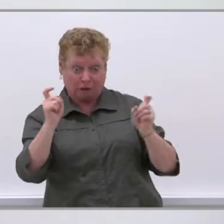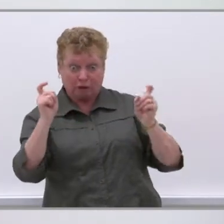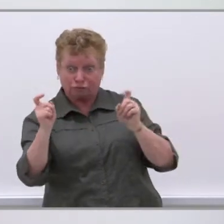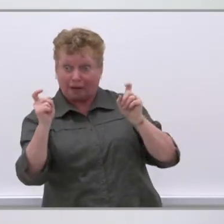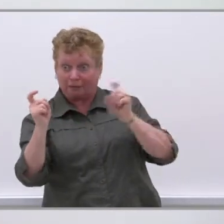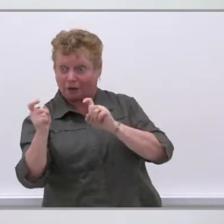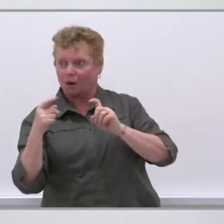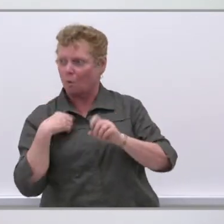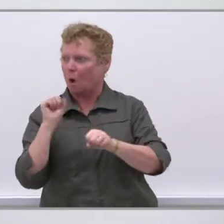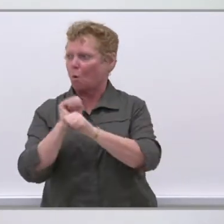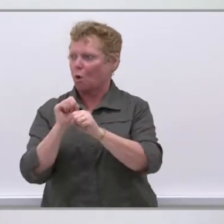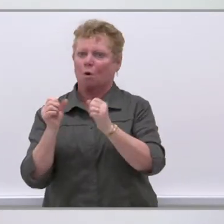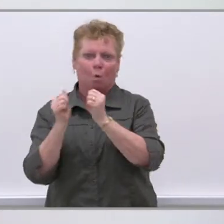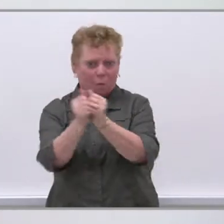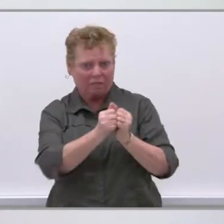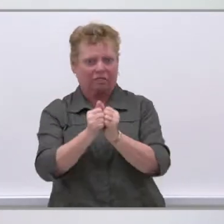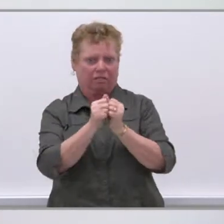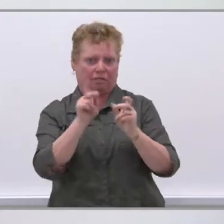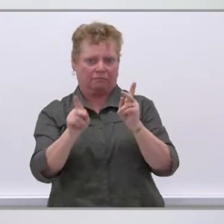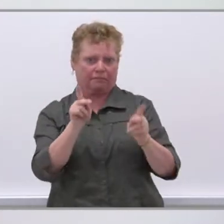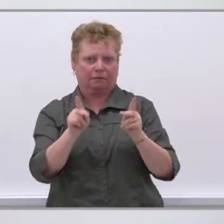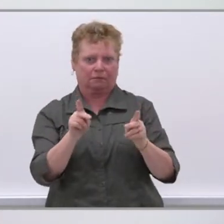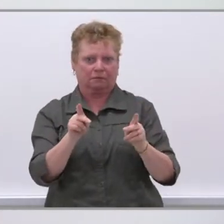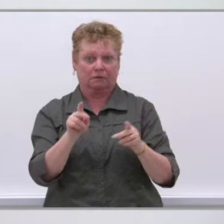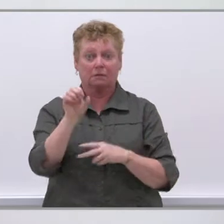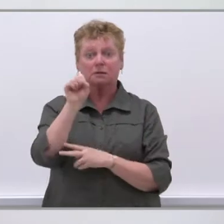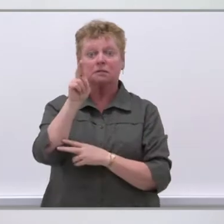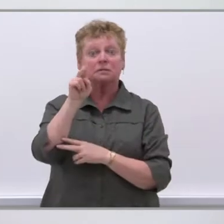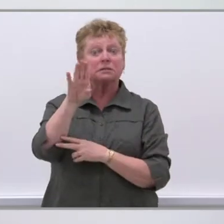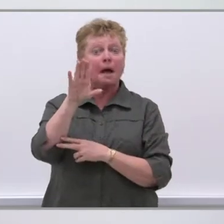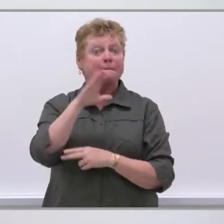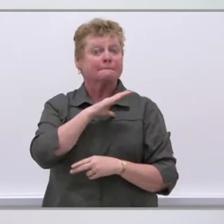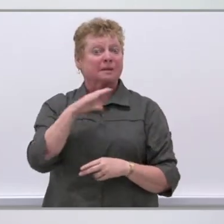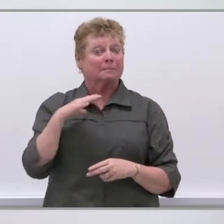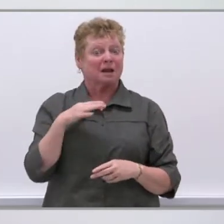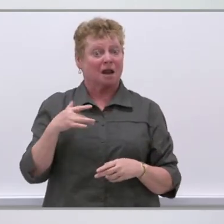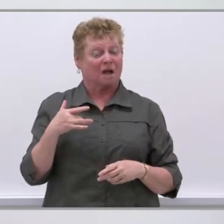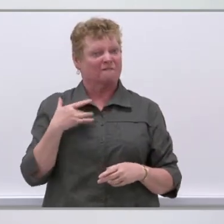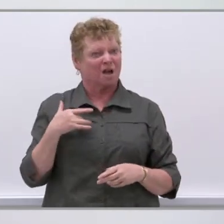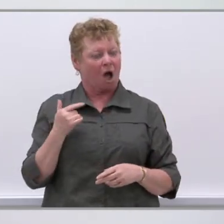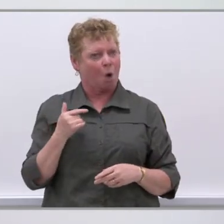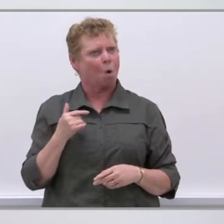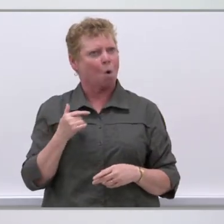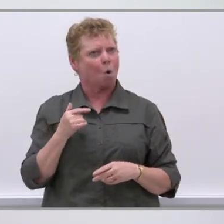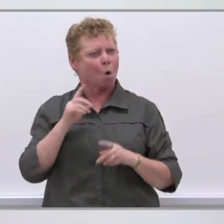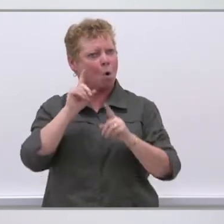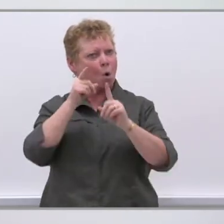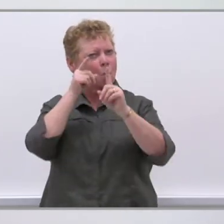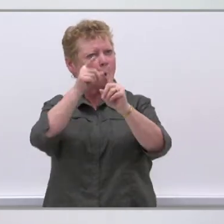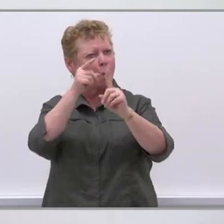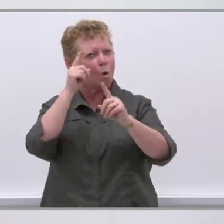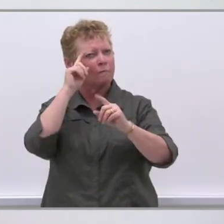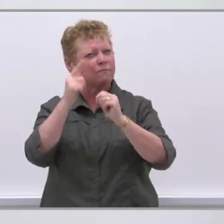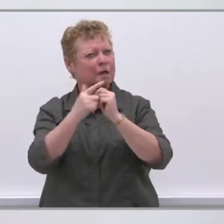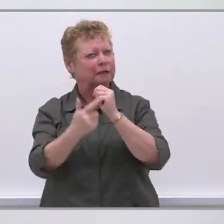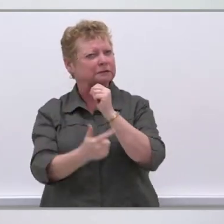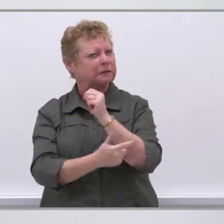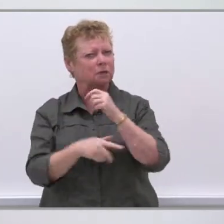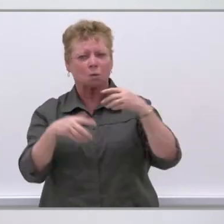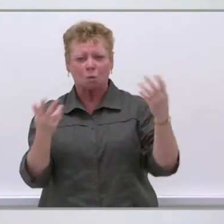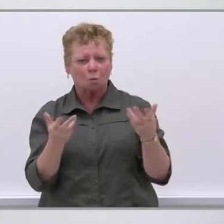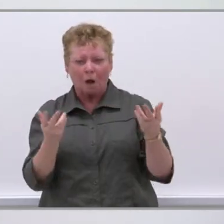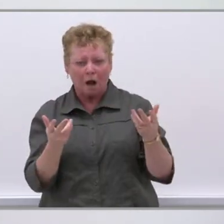for that subcommittee, they felt the purpose of the legislation was to make sure that